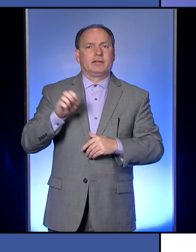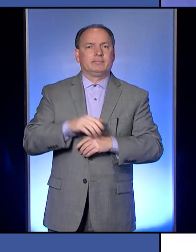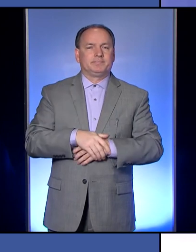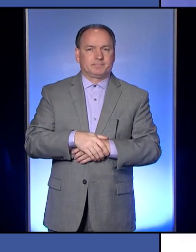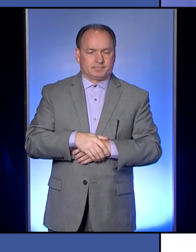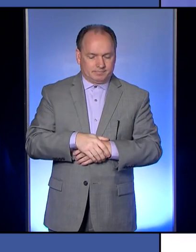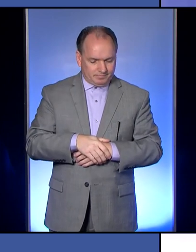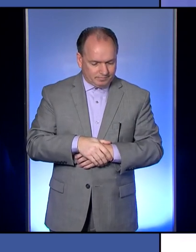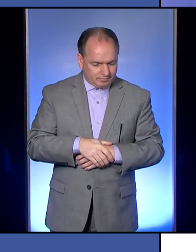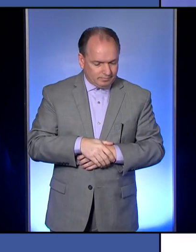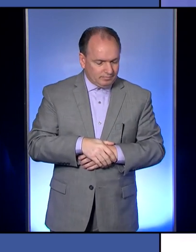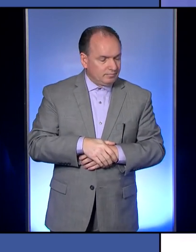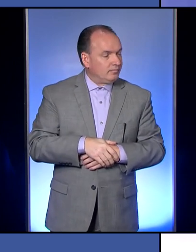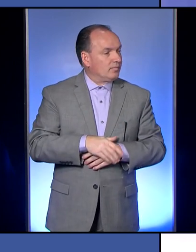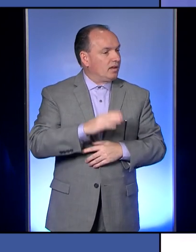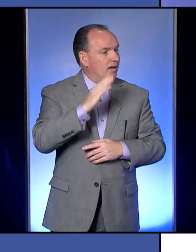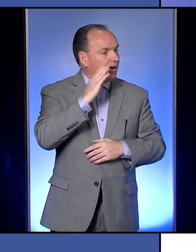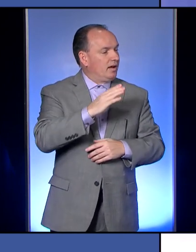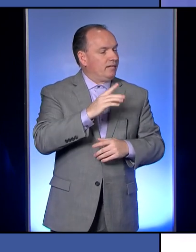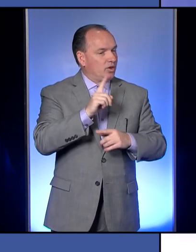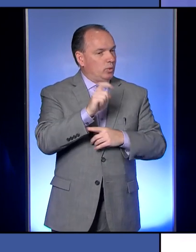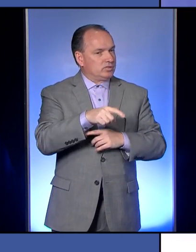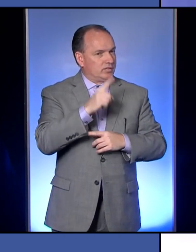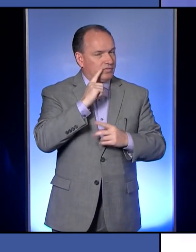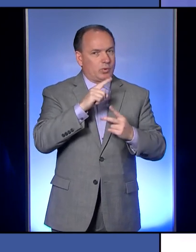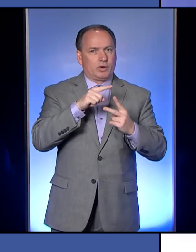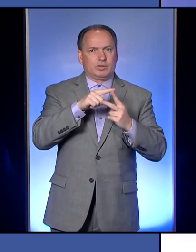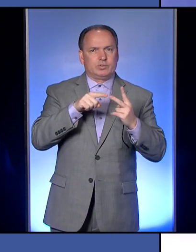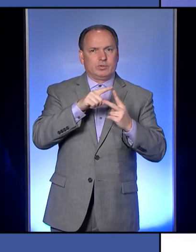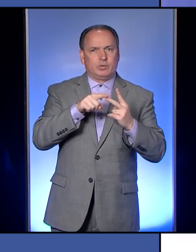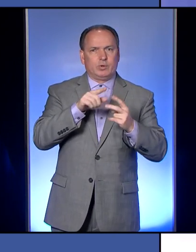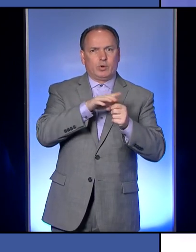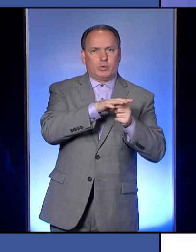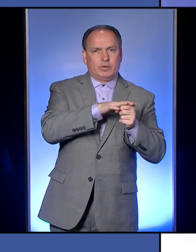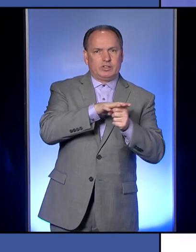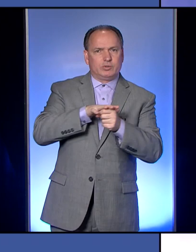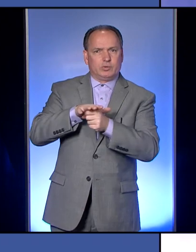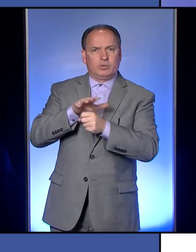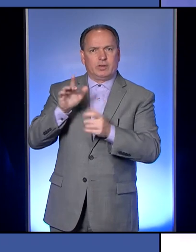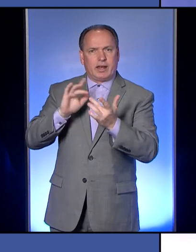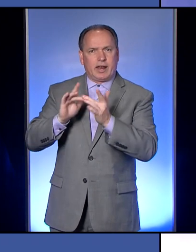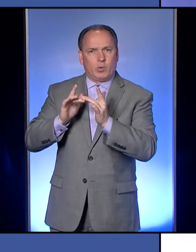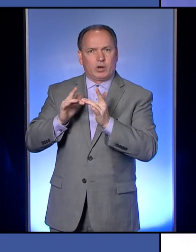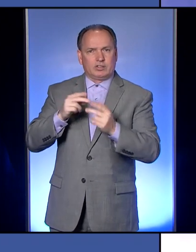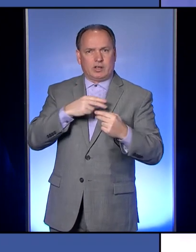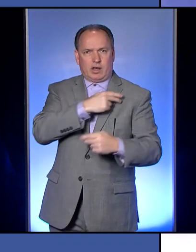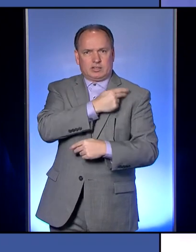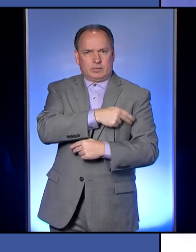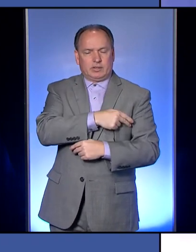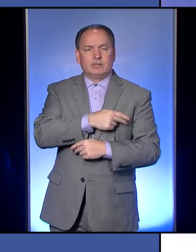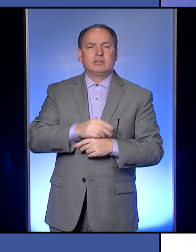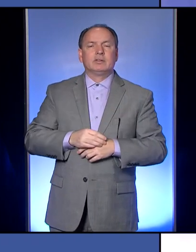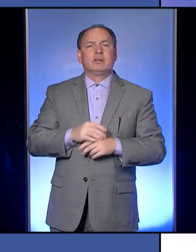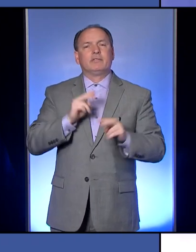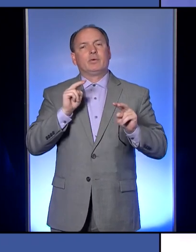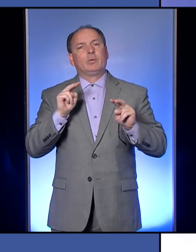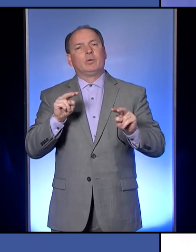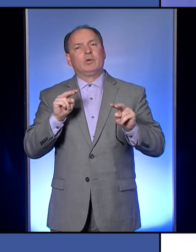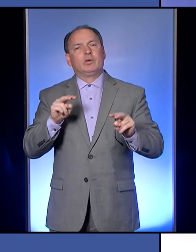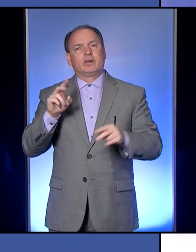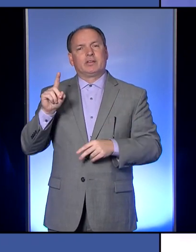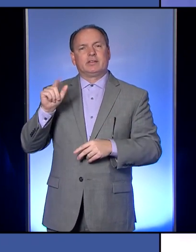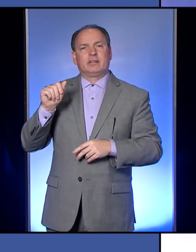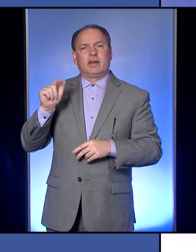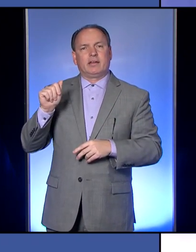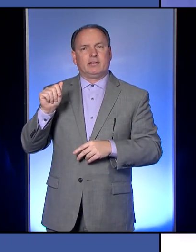Yes, hi. I have a question for the two regional networks. In looking at the data, and